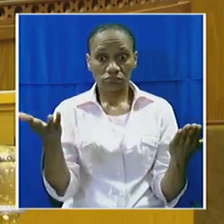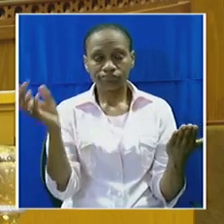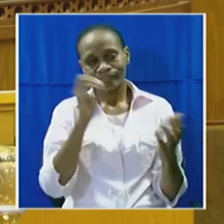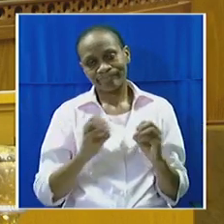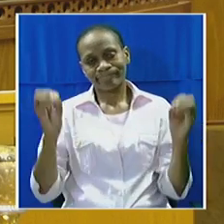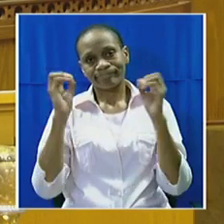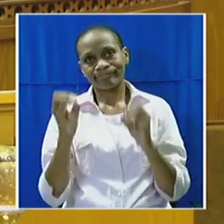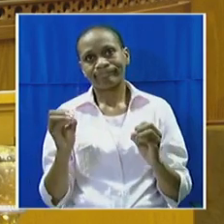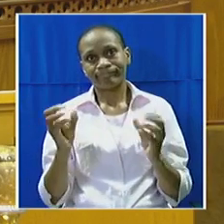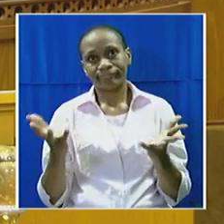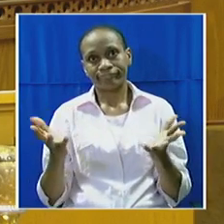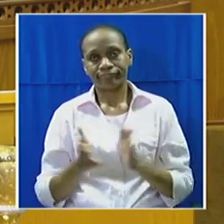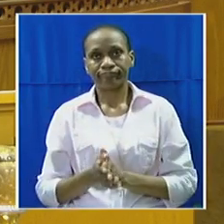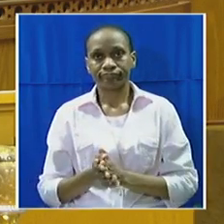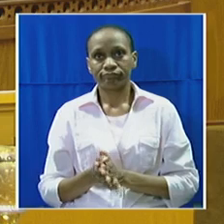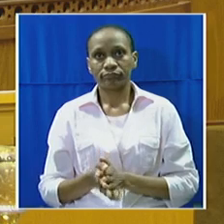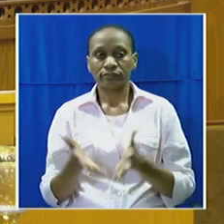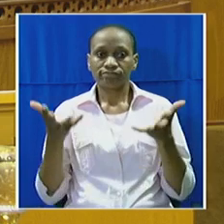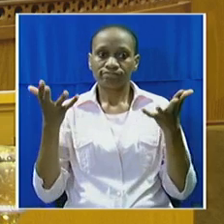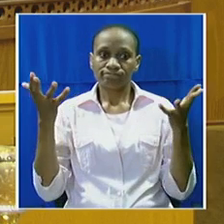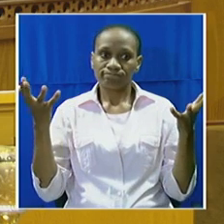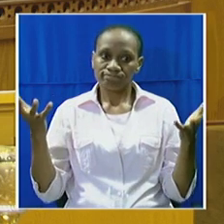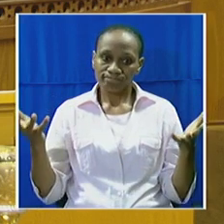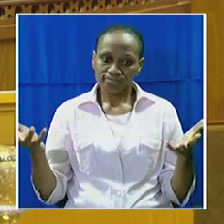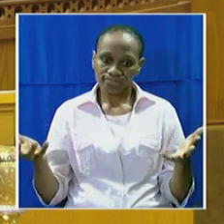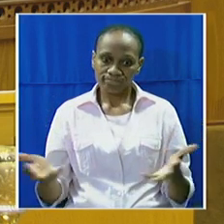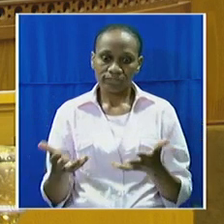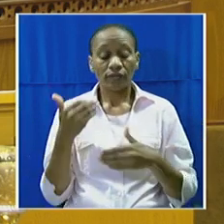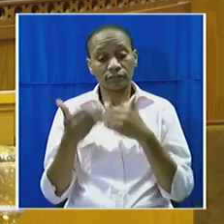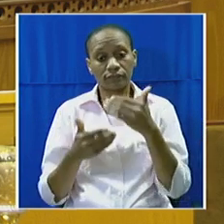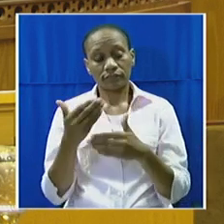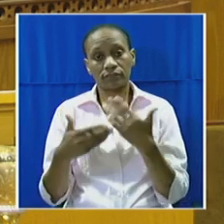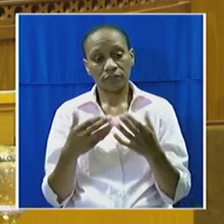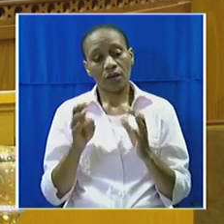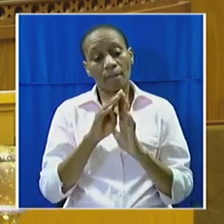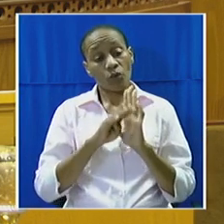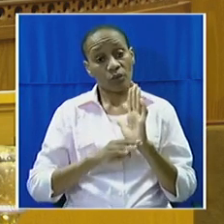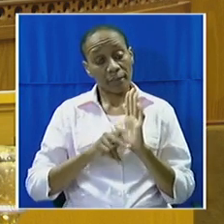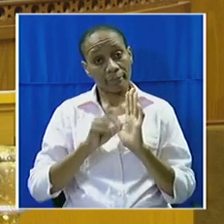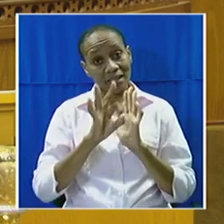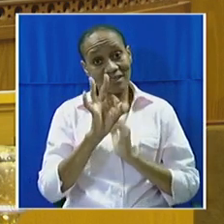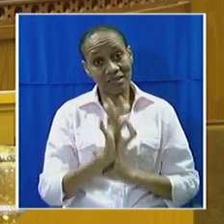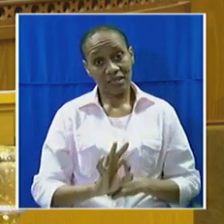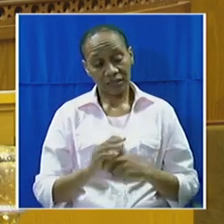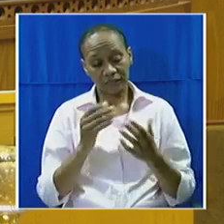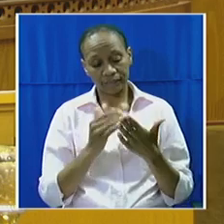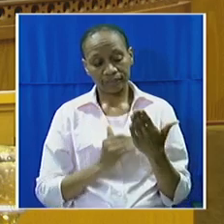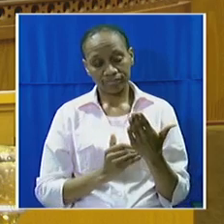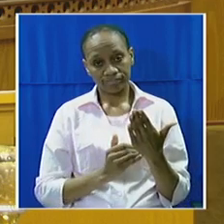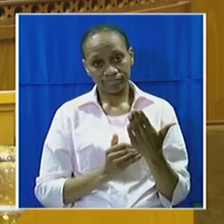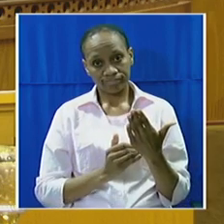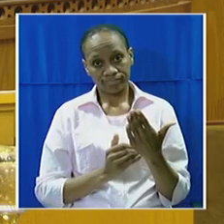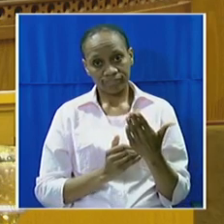Agreed to. We now move to the next item on the order paper, which